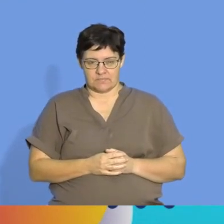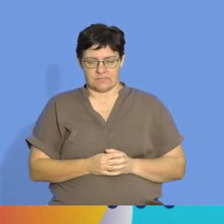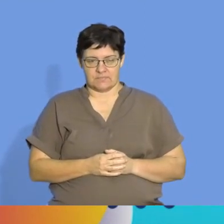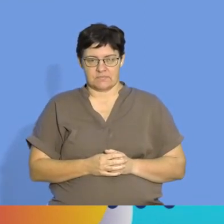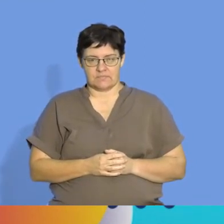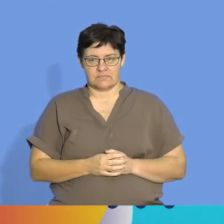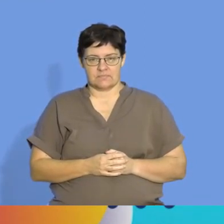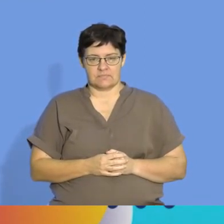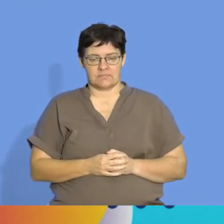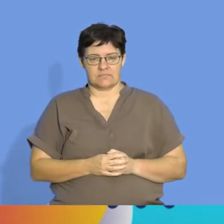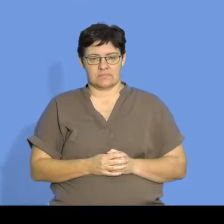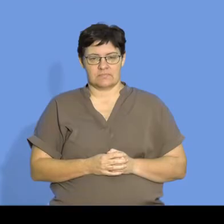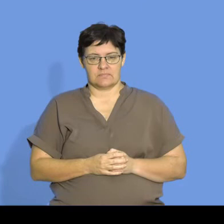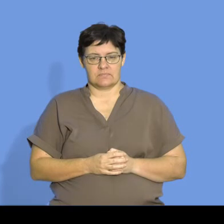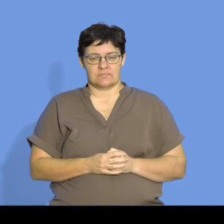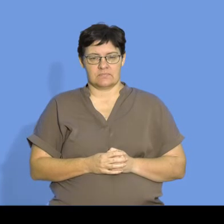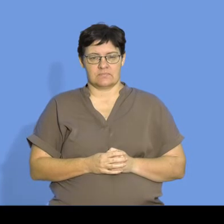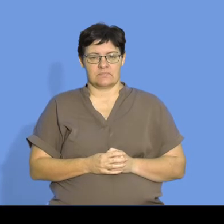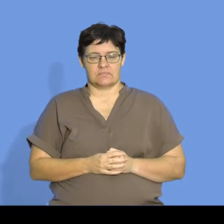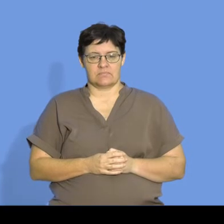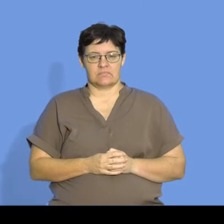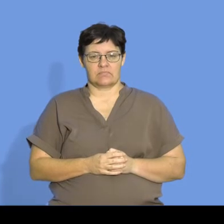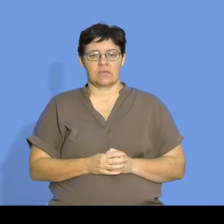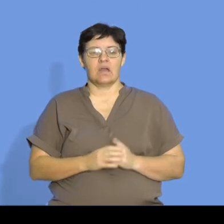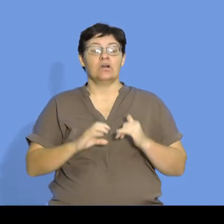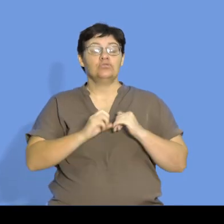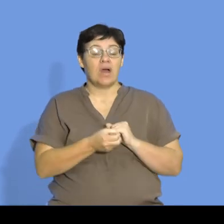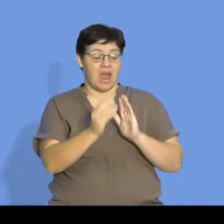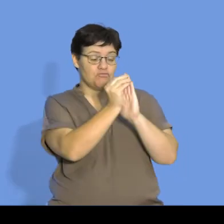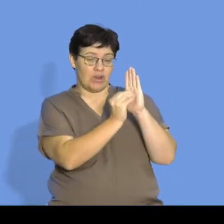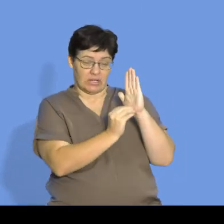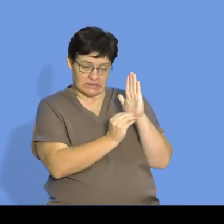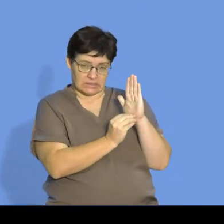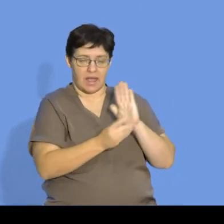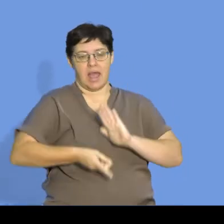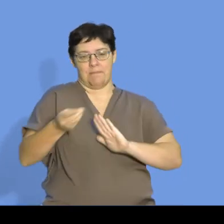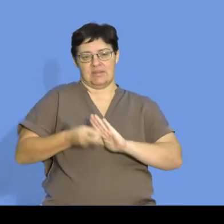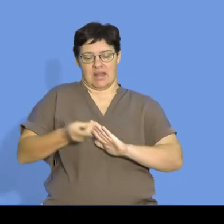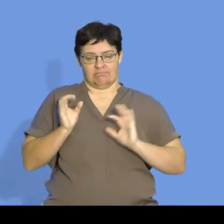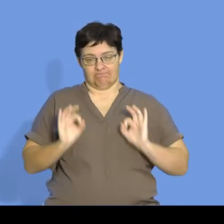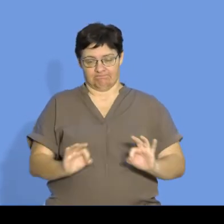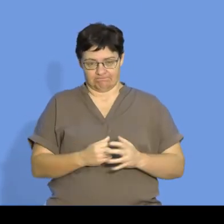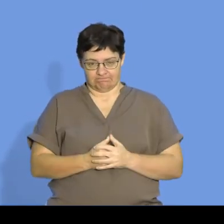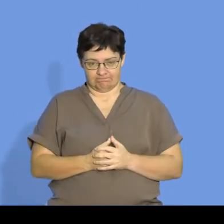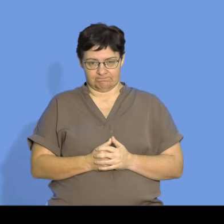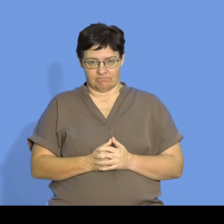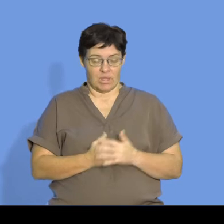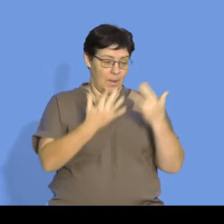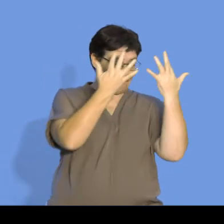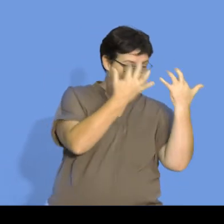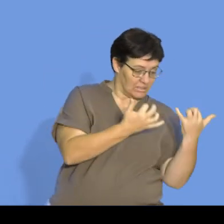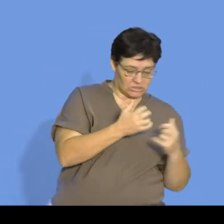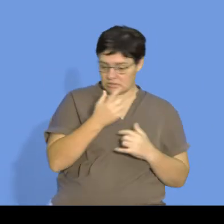as well, right? Try and keep your records up to date. Check your